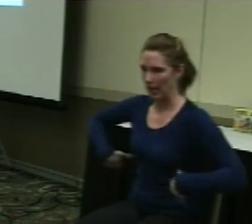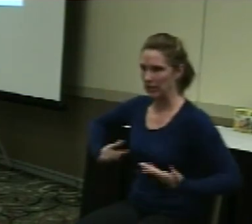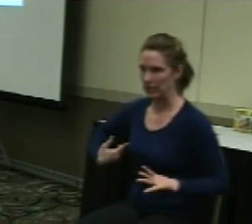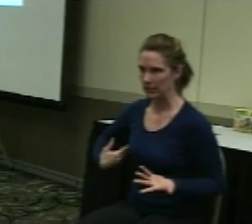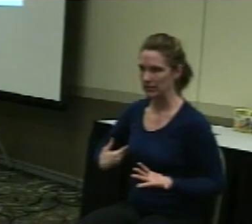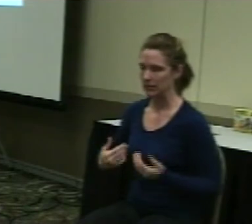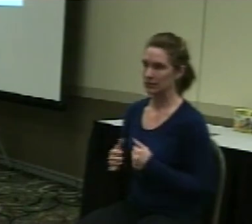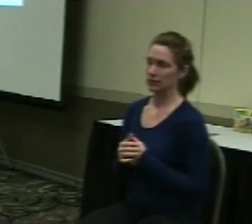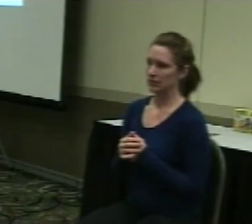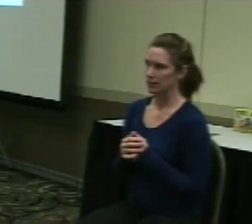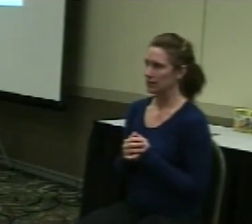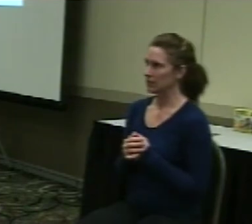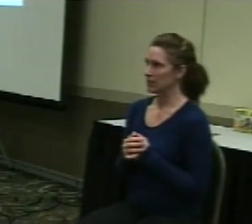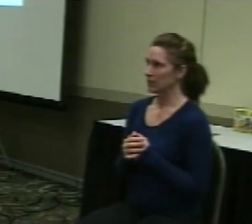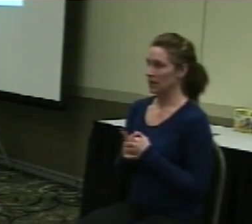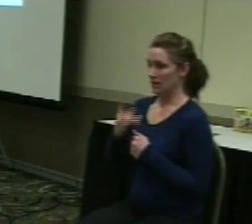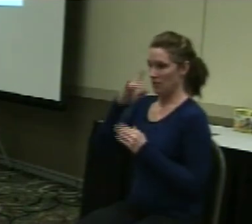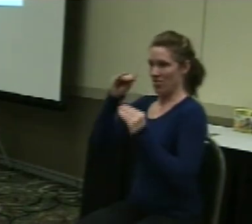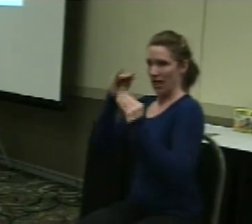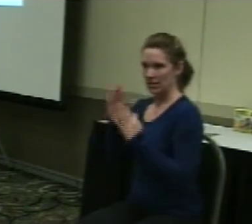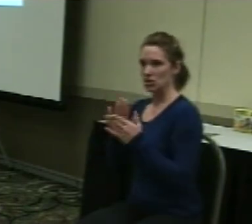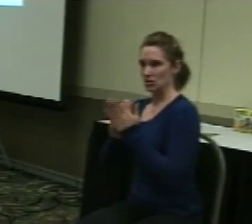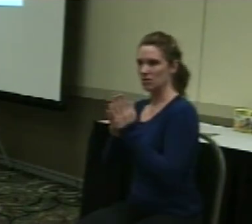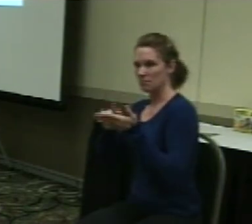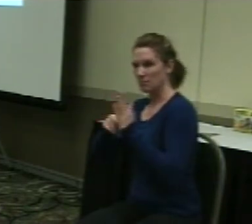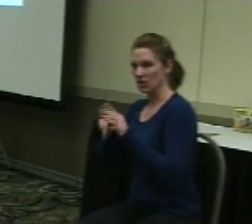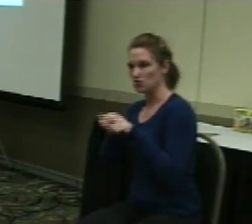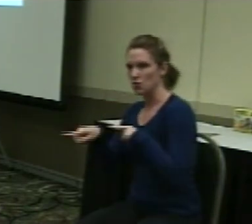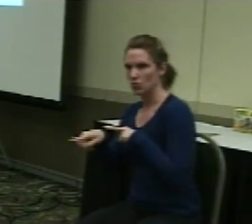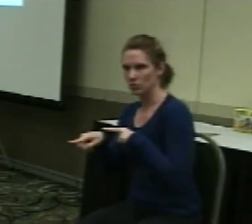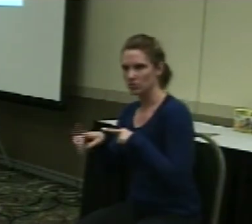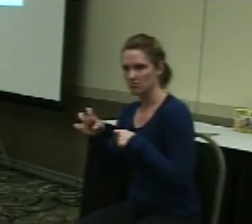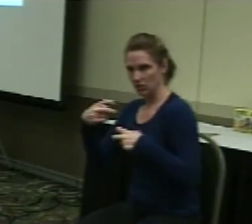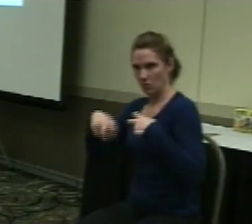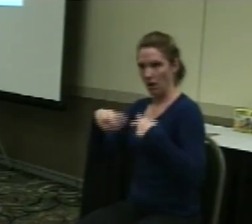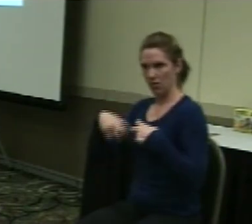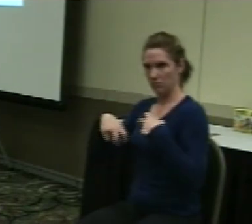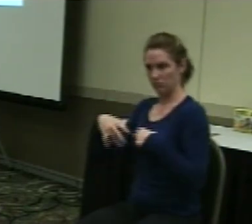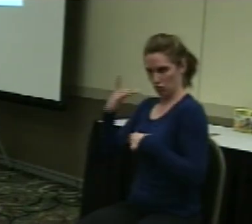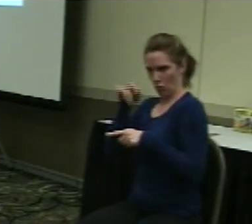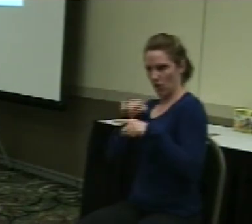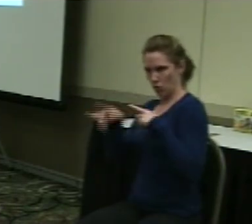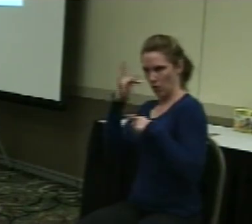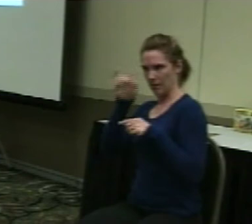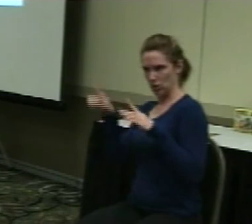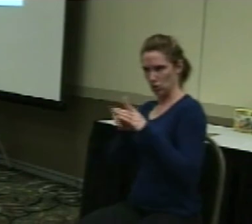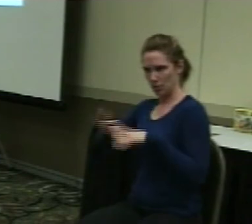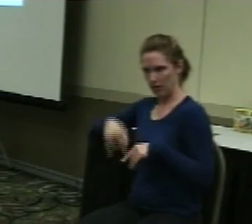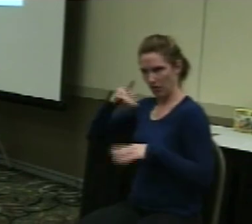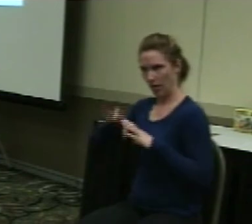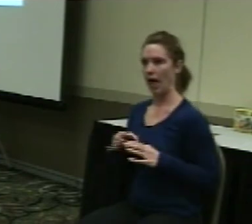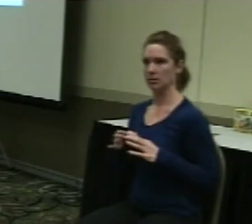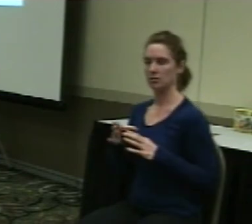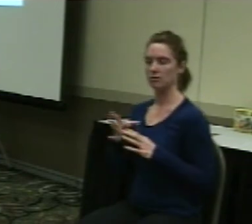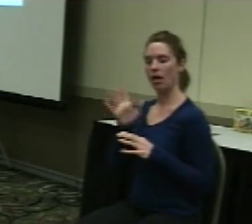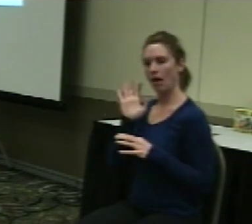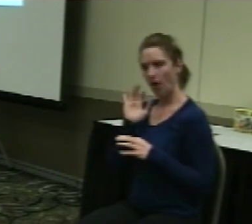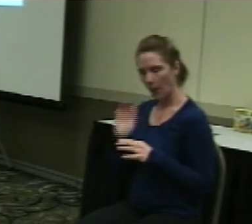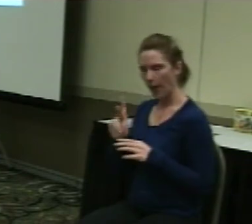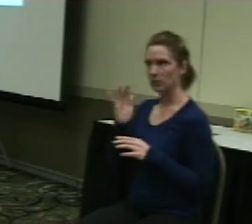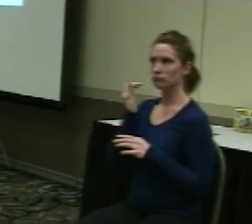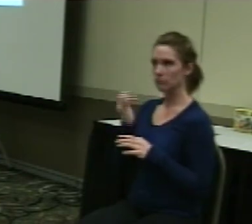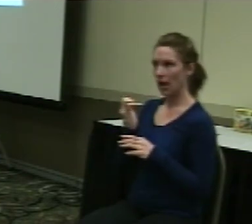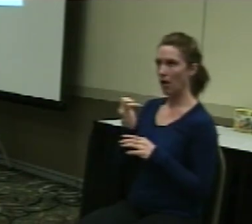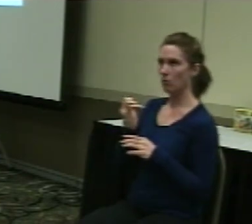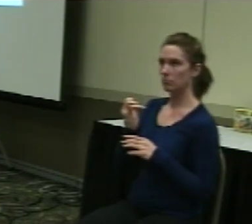to class. And to that teacher, rudeness is a big problem. That's how the child is being rude. So now, late to class,